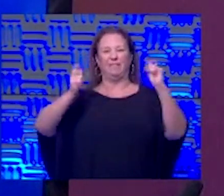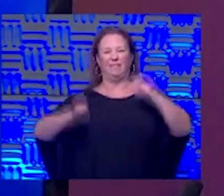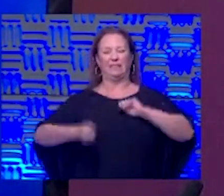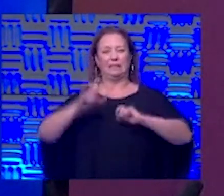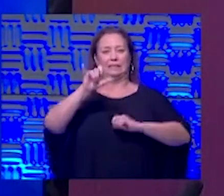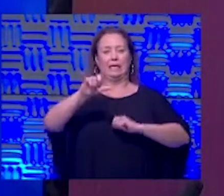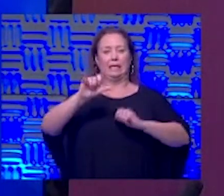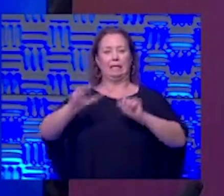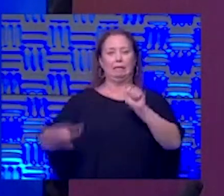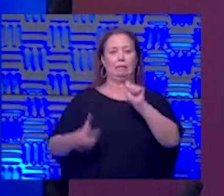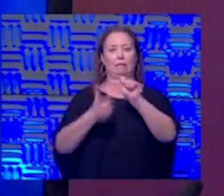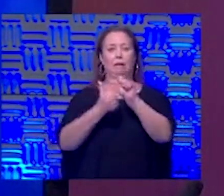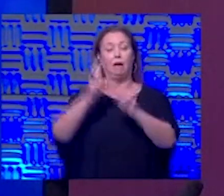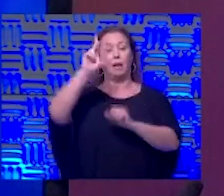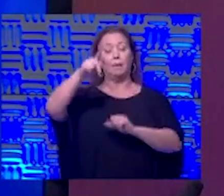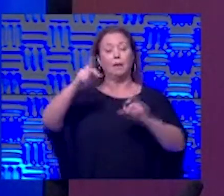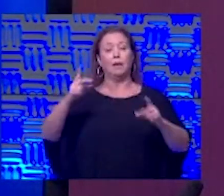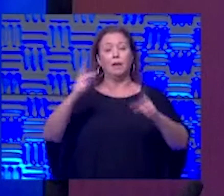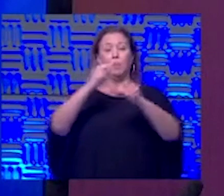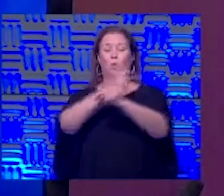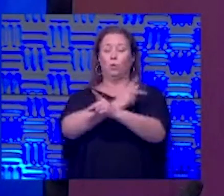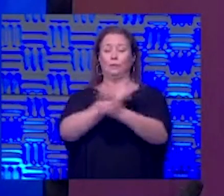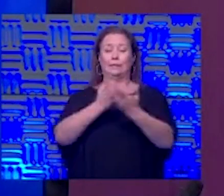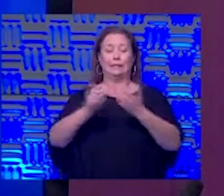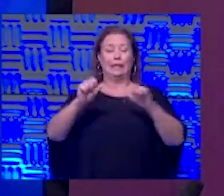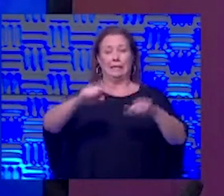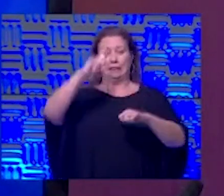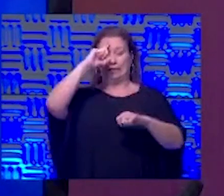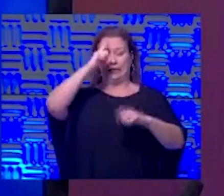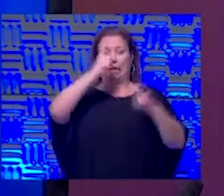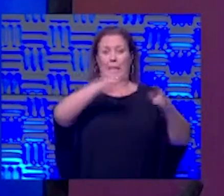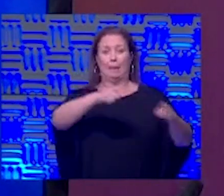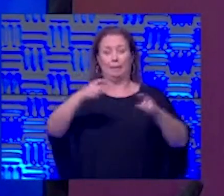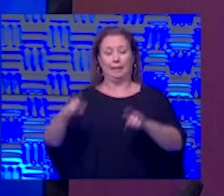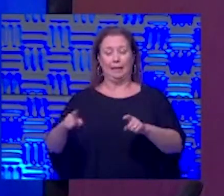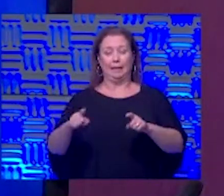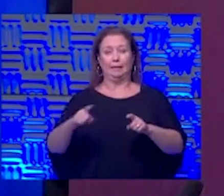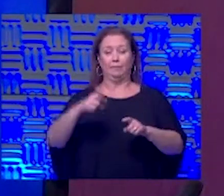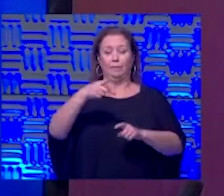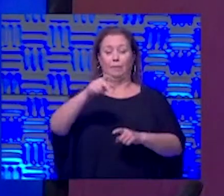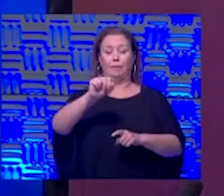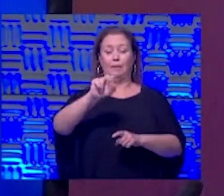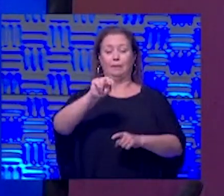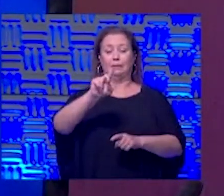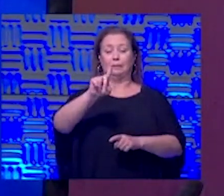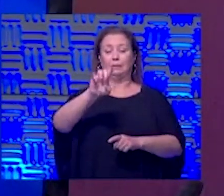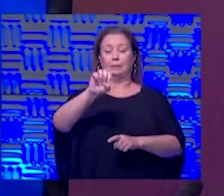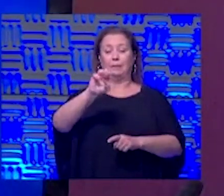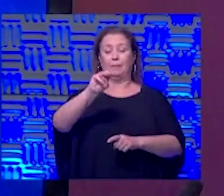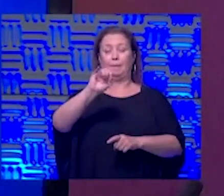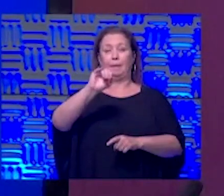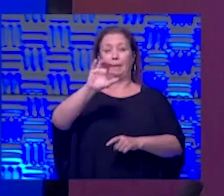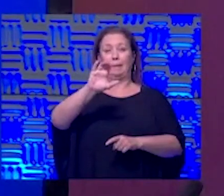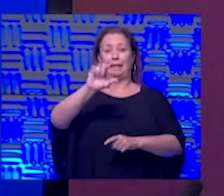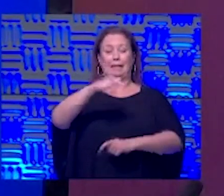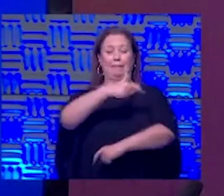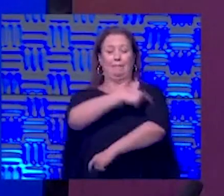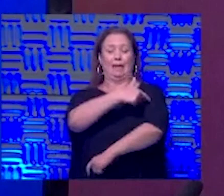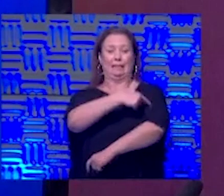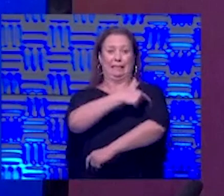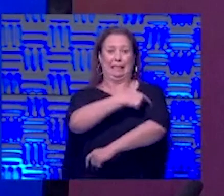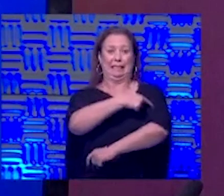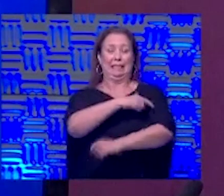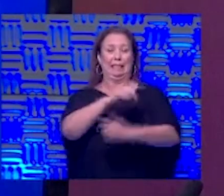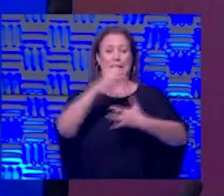get everybody caught up. One of the worst things I can think of happening from this pandemic is a resurgence of those